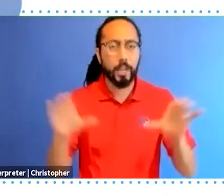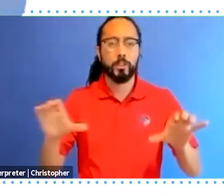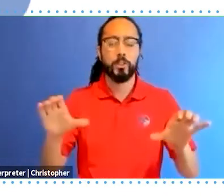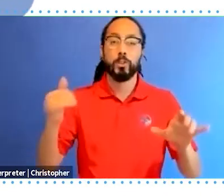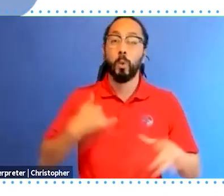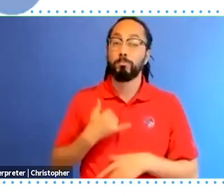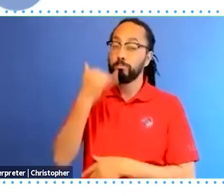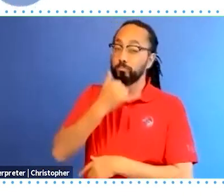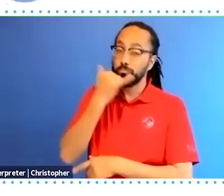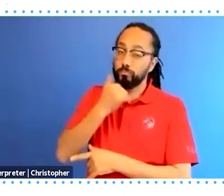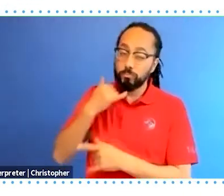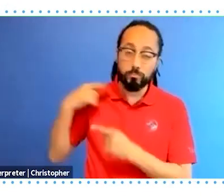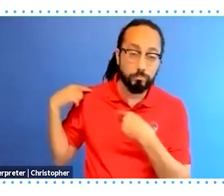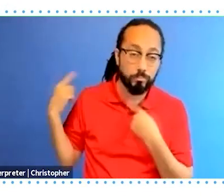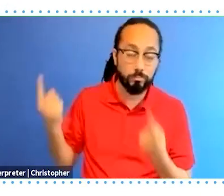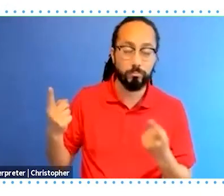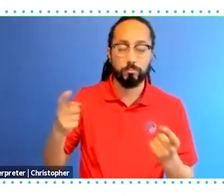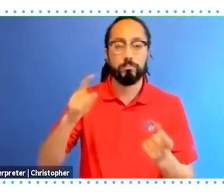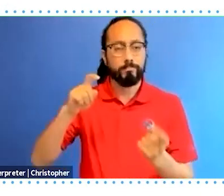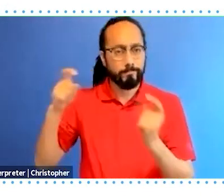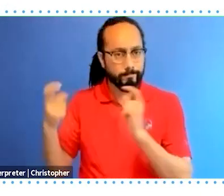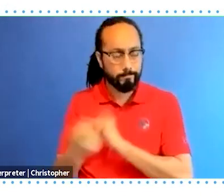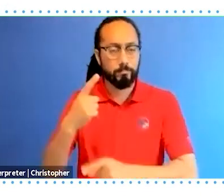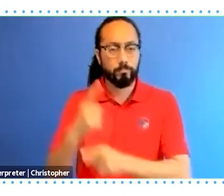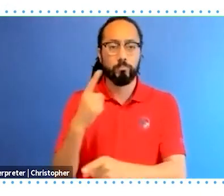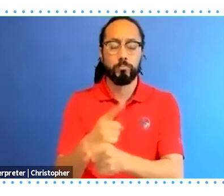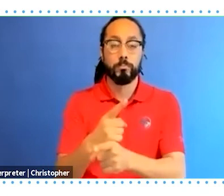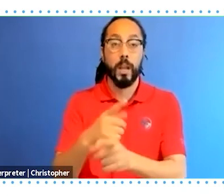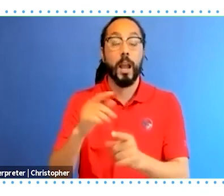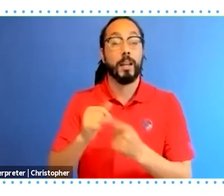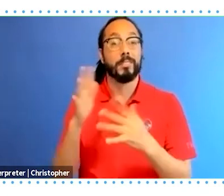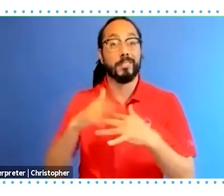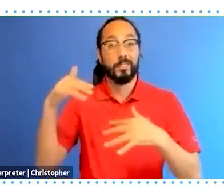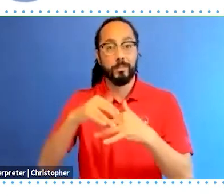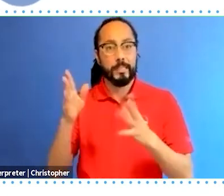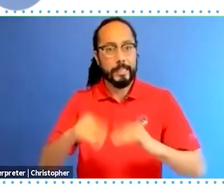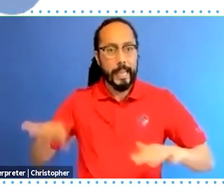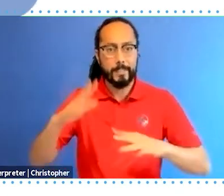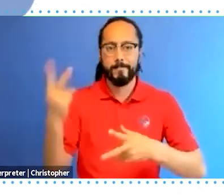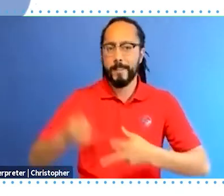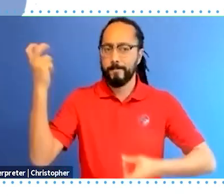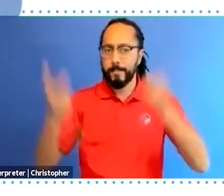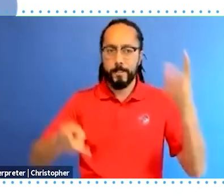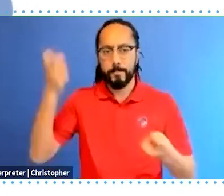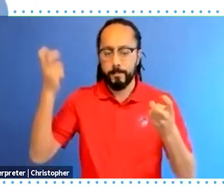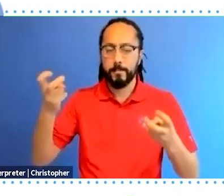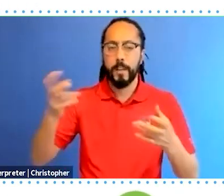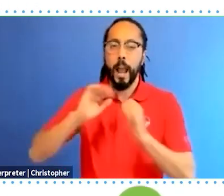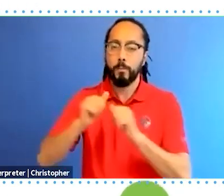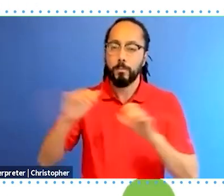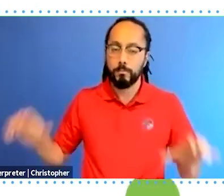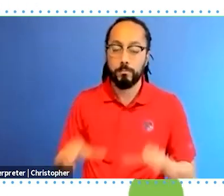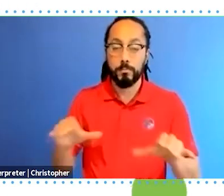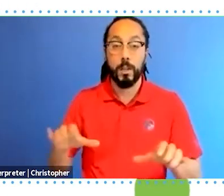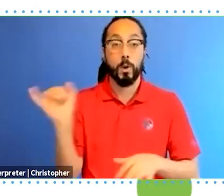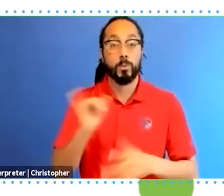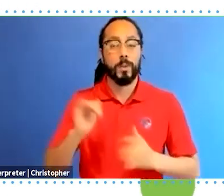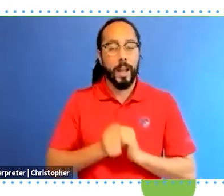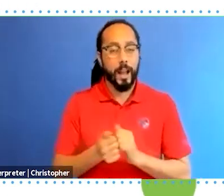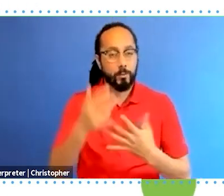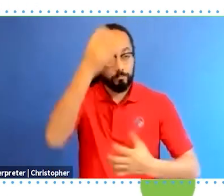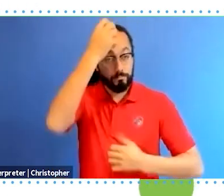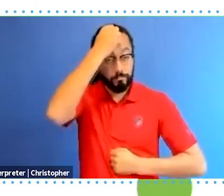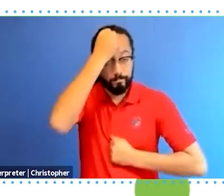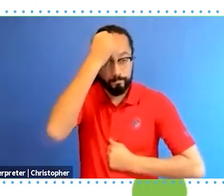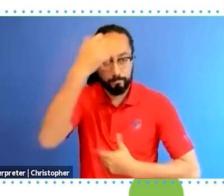of the genocide, displacement, and theft of land from Indigenous nations, and to continuously decolonize frameworks and roles that were